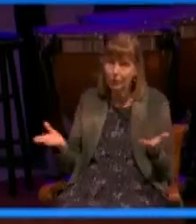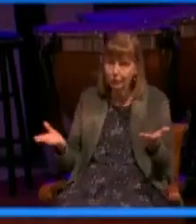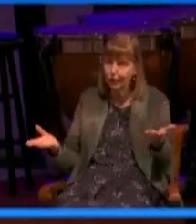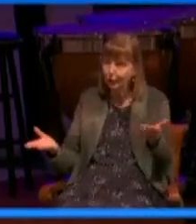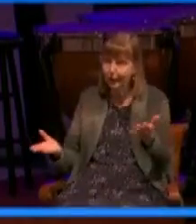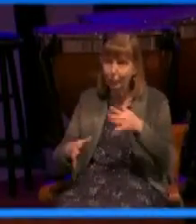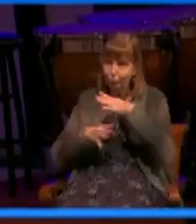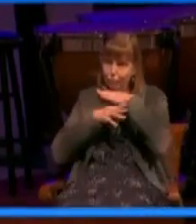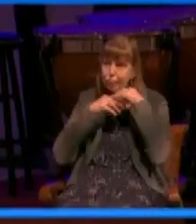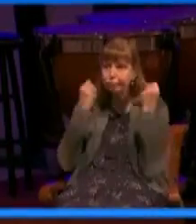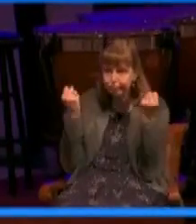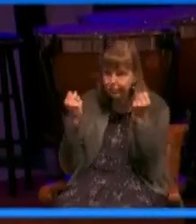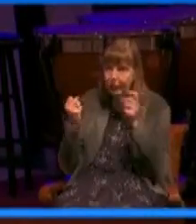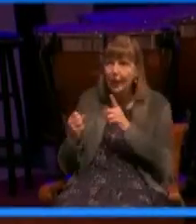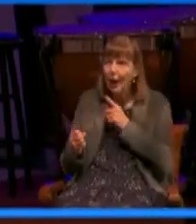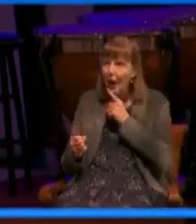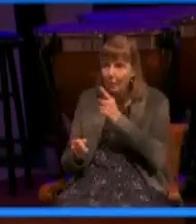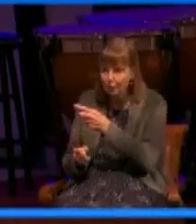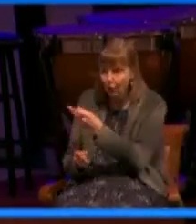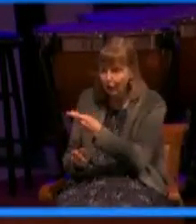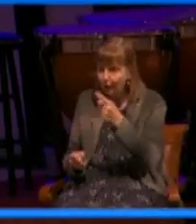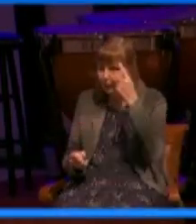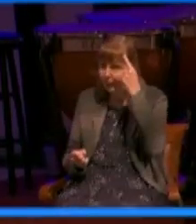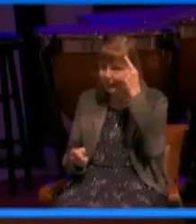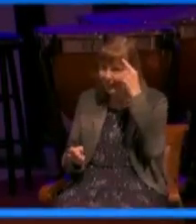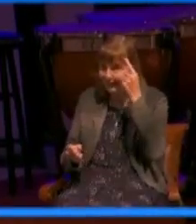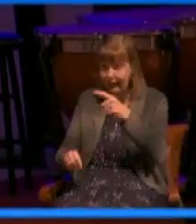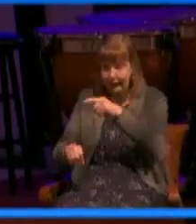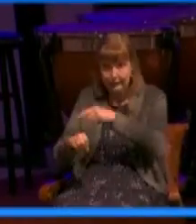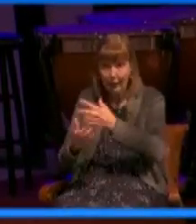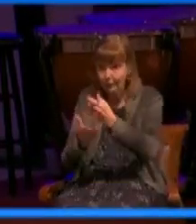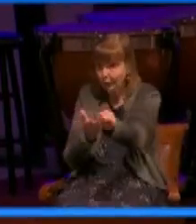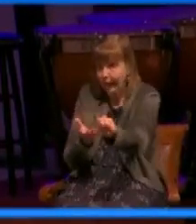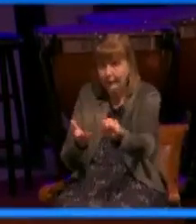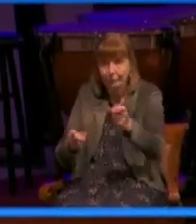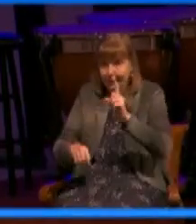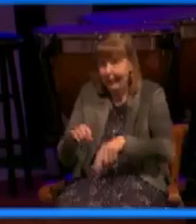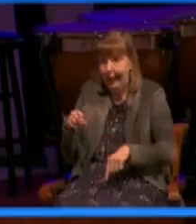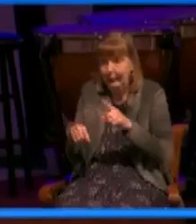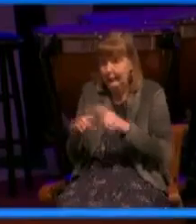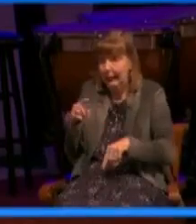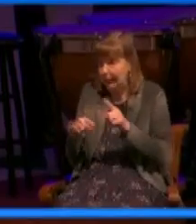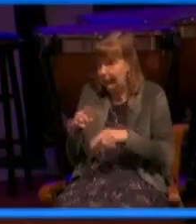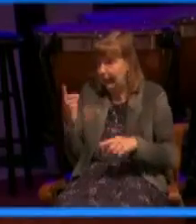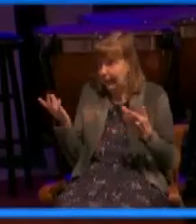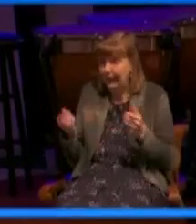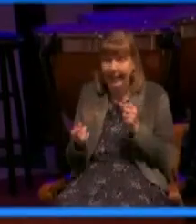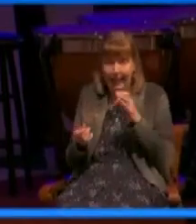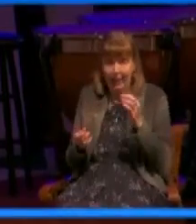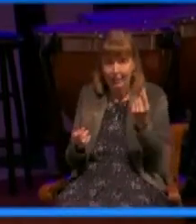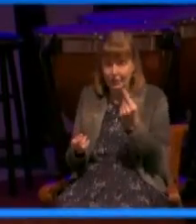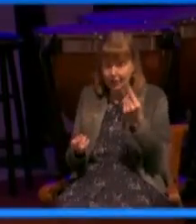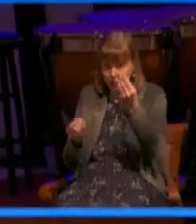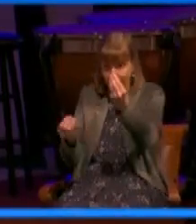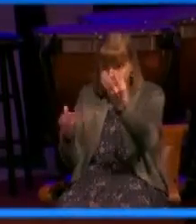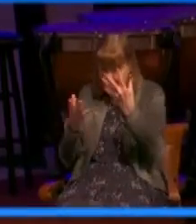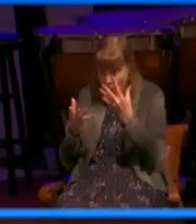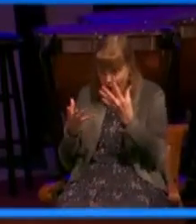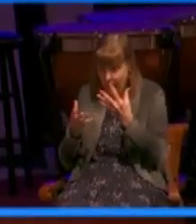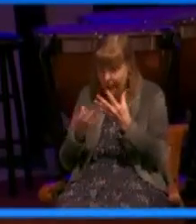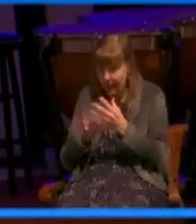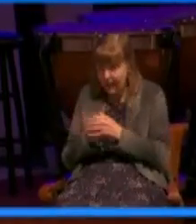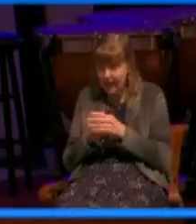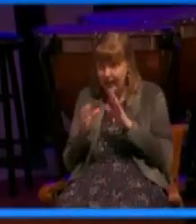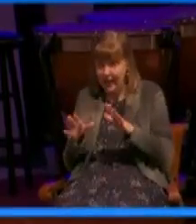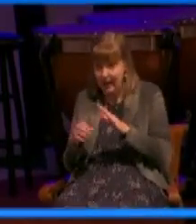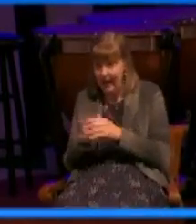their mind. I don't know about you, but if I were told I was going to be a father at 100 years old, I would go to Jesus at that very